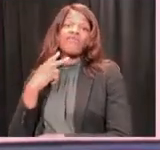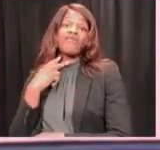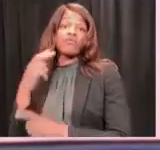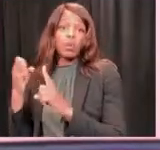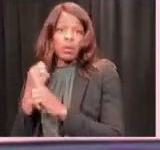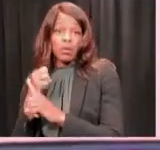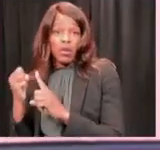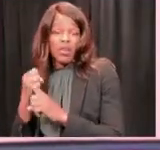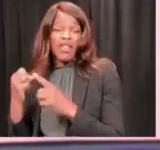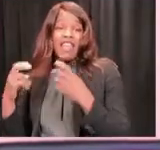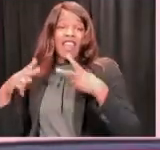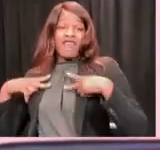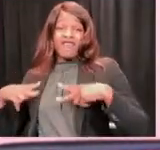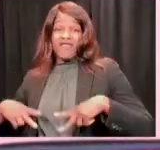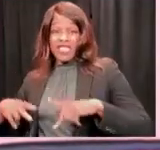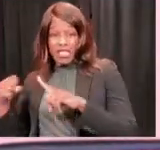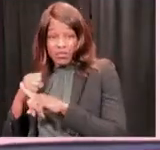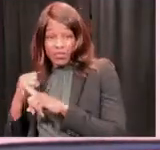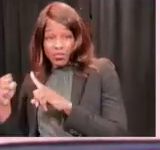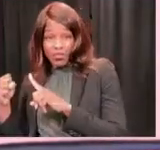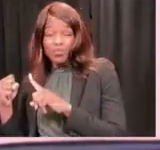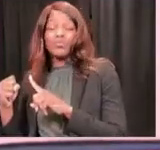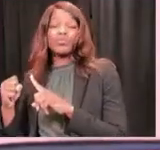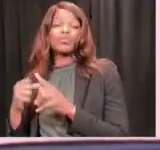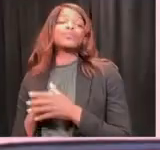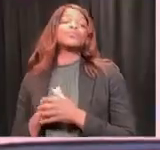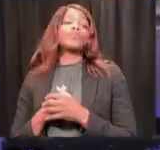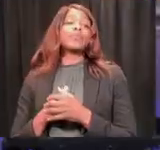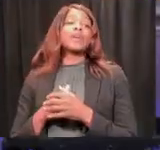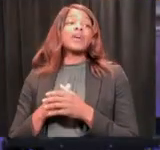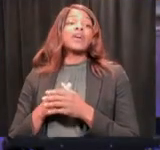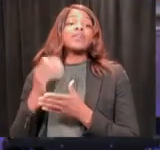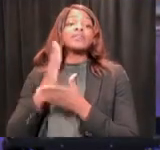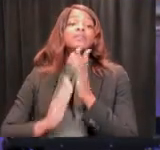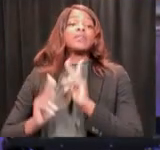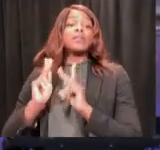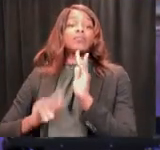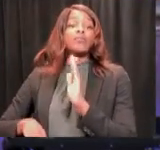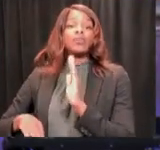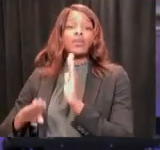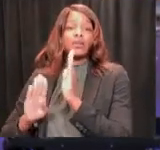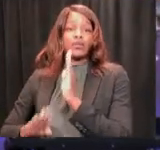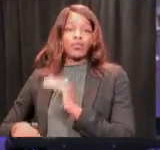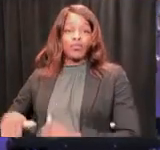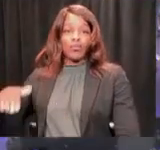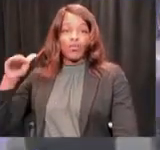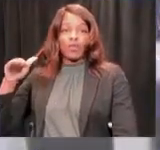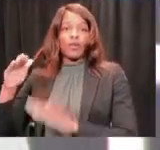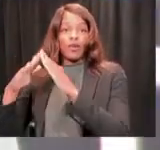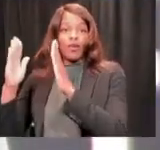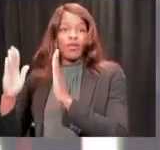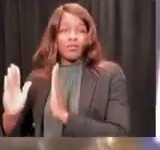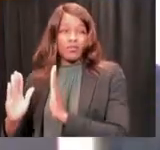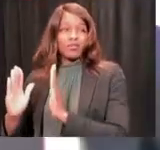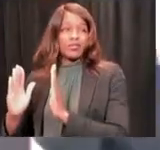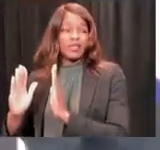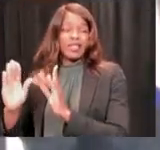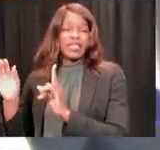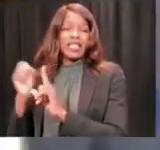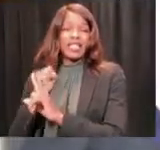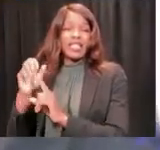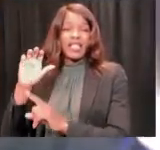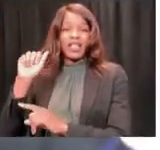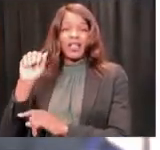is physical. Some of us grew up in homes where you experience this abusive situation, right? And